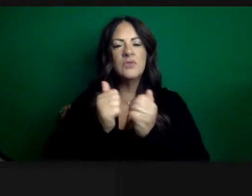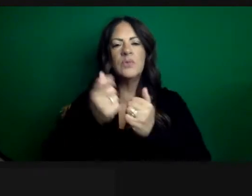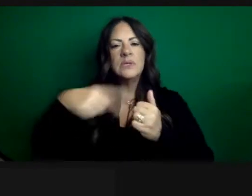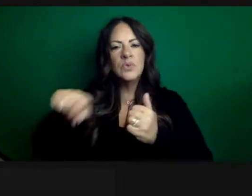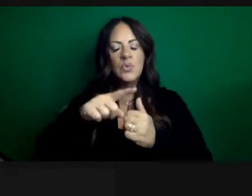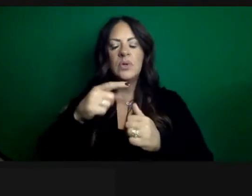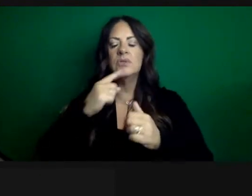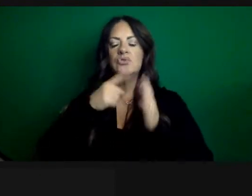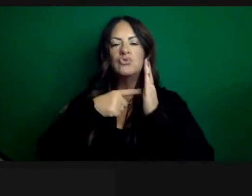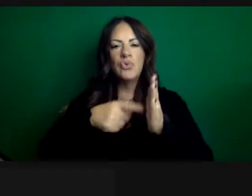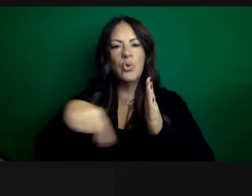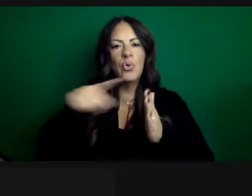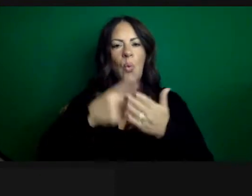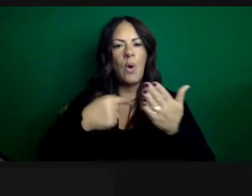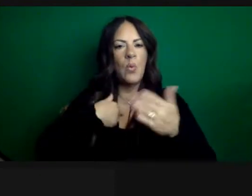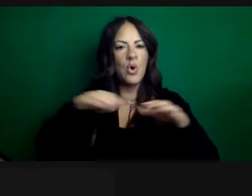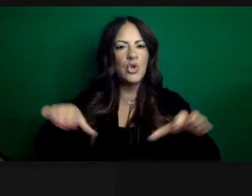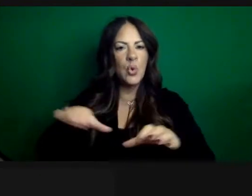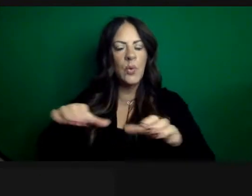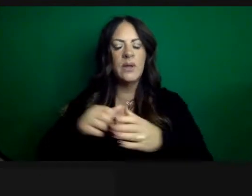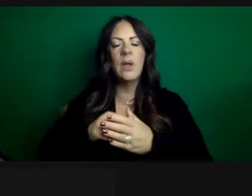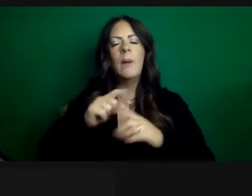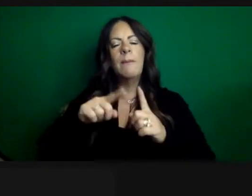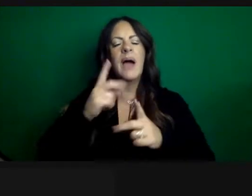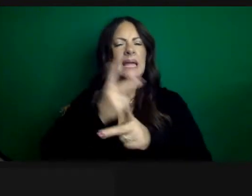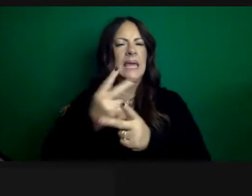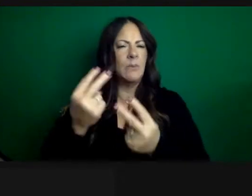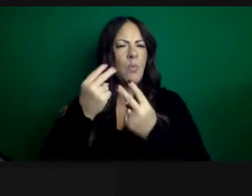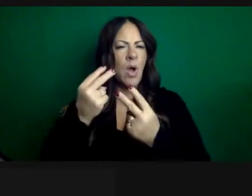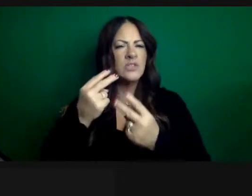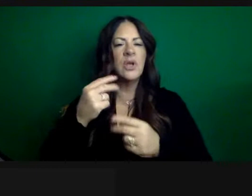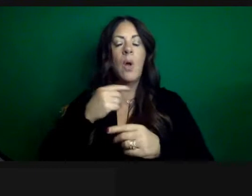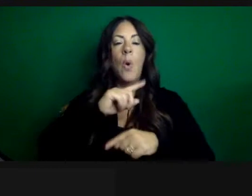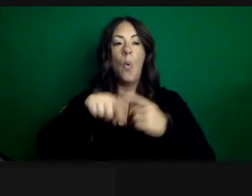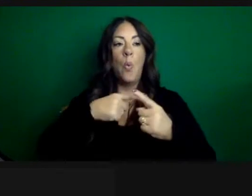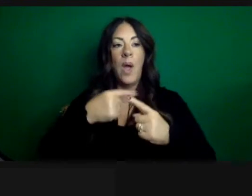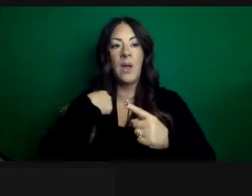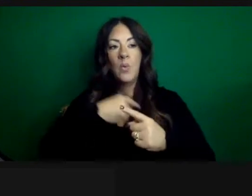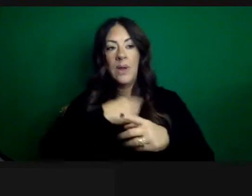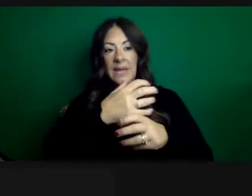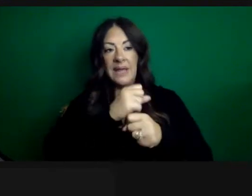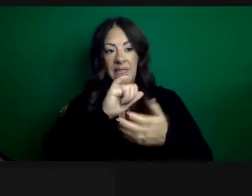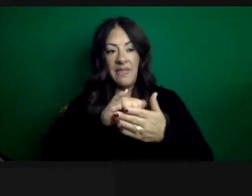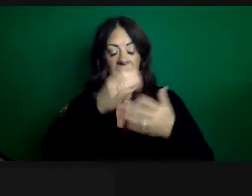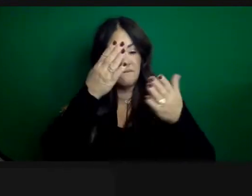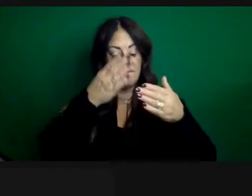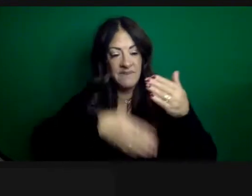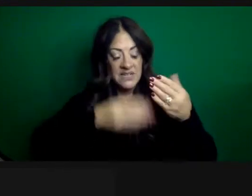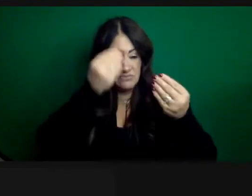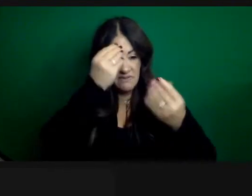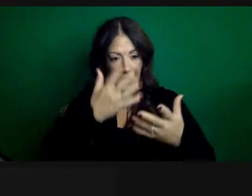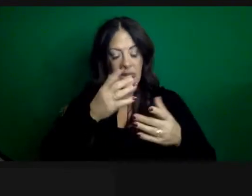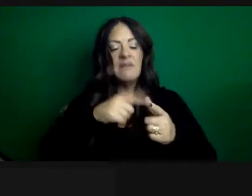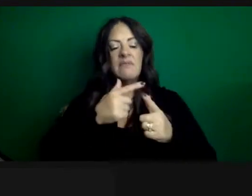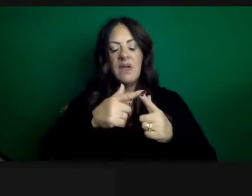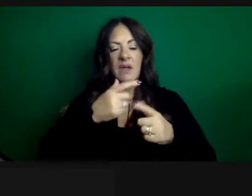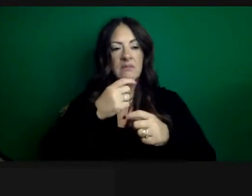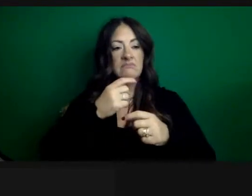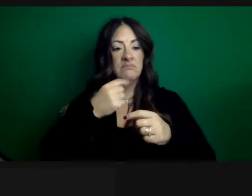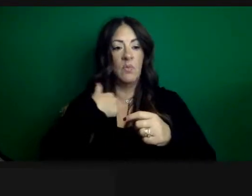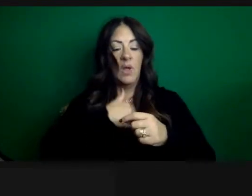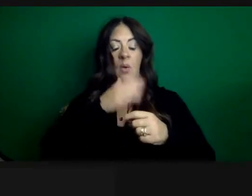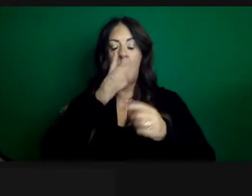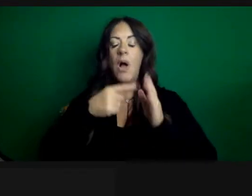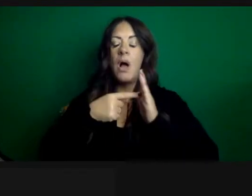activities. So stay tuned. I'm not exactly sure when we'll be releasing it. We want to make sure that we release as complete a picture as we